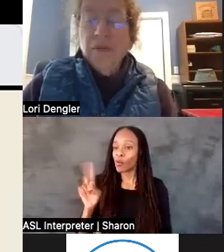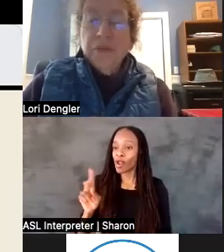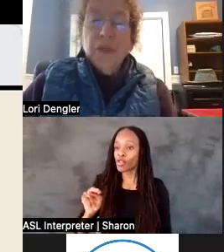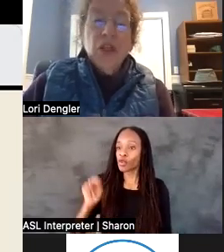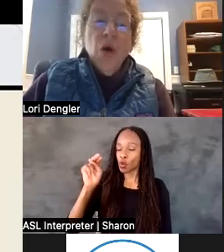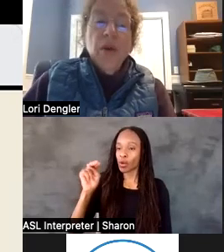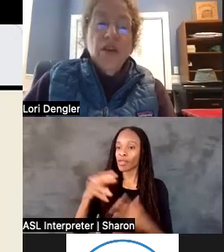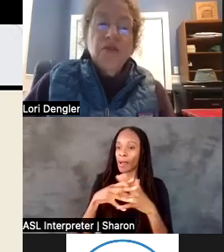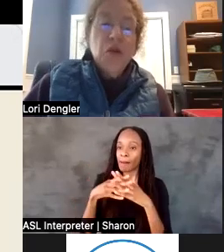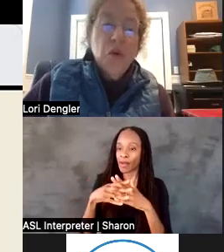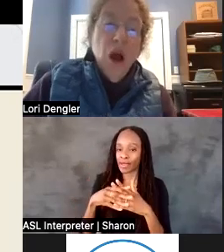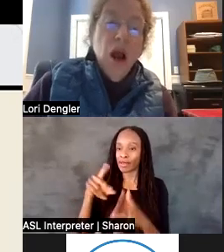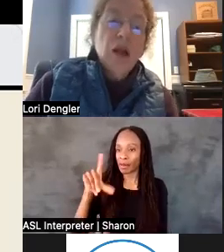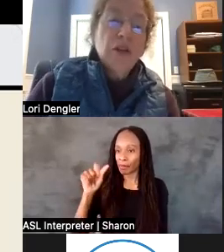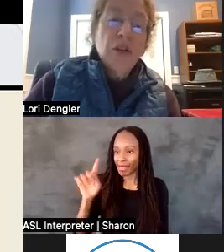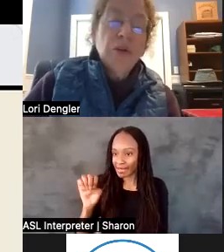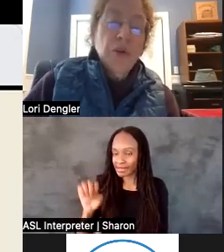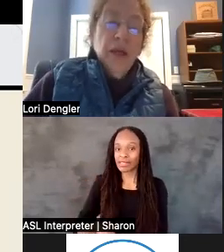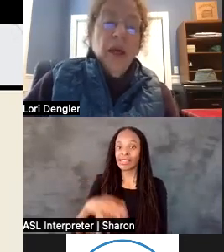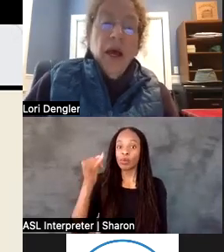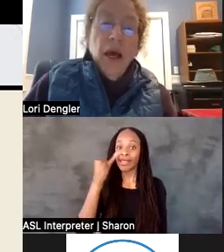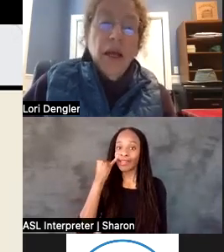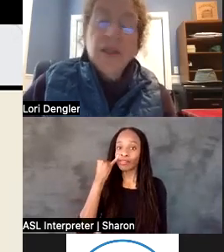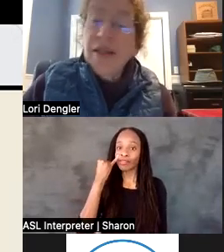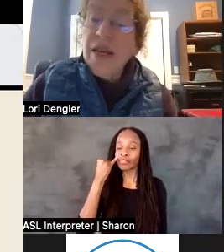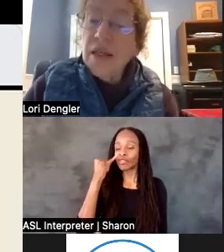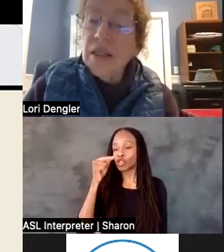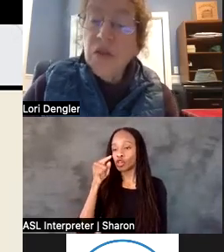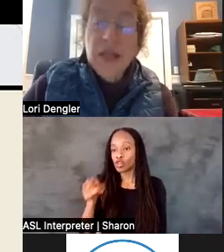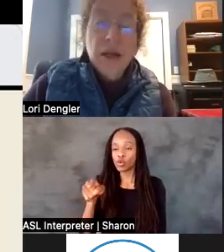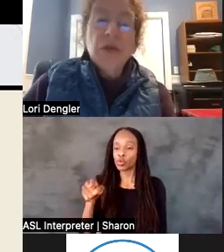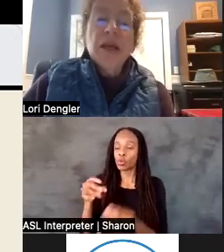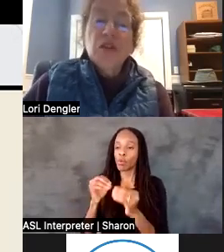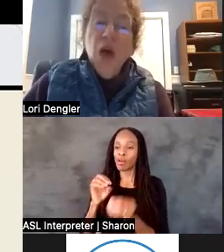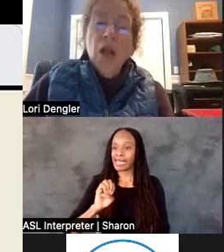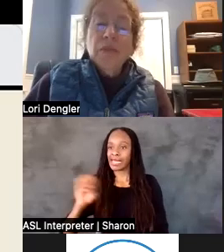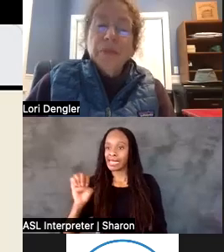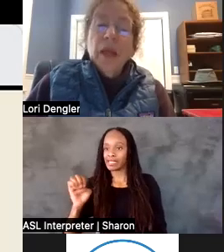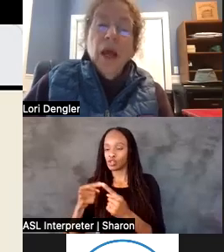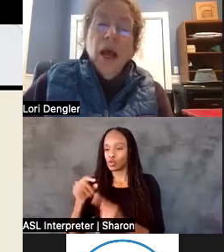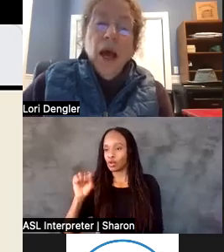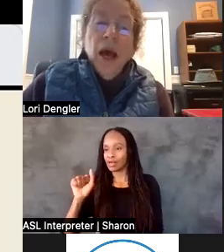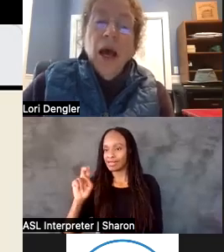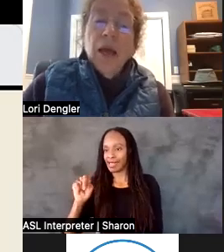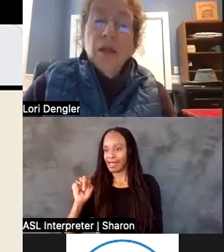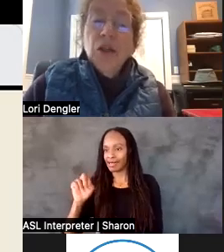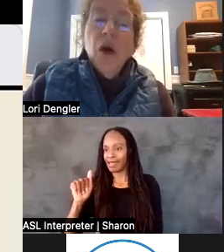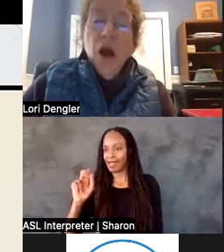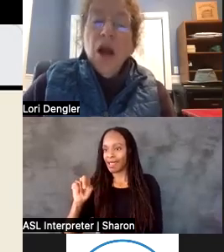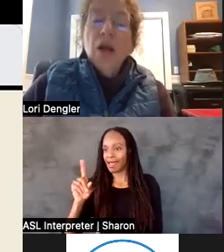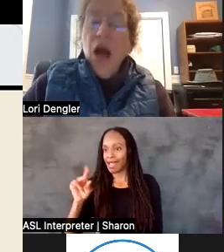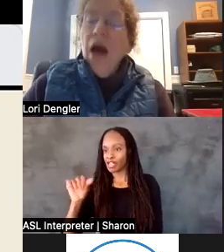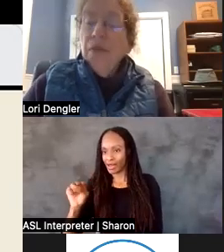plate. So if you are to the east of the San Andreas Fault,